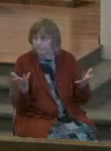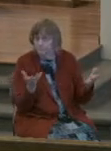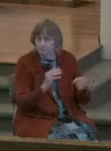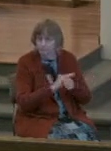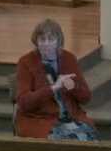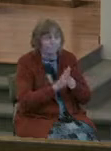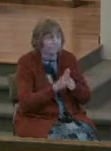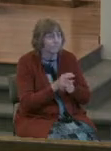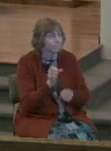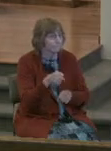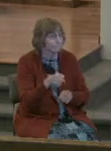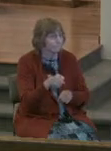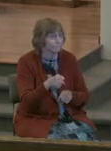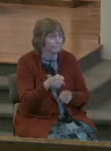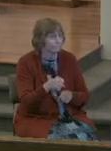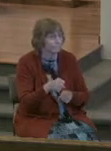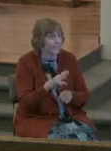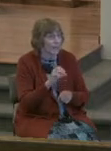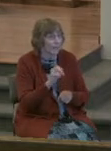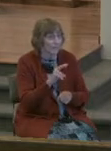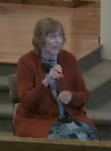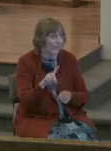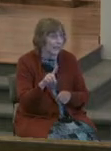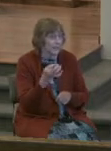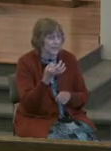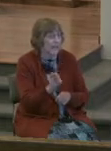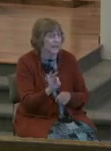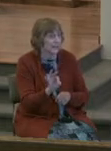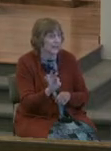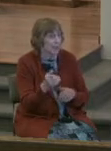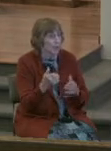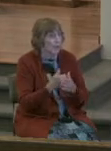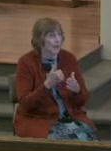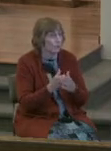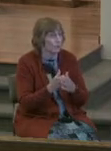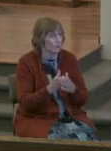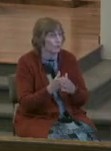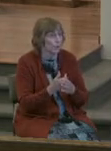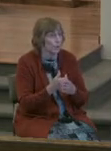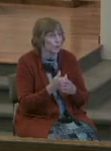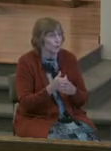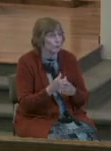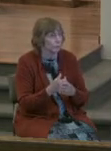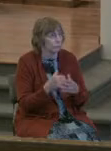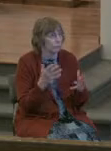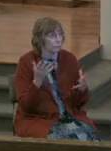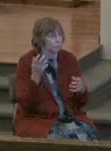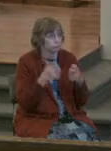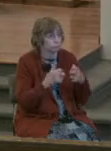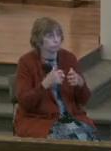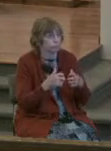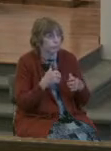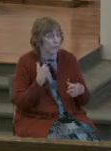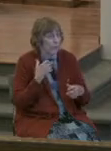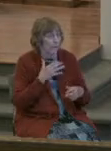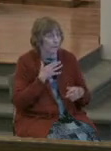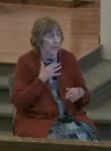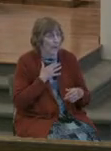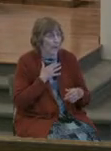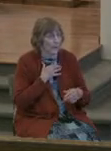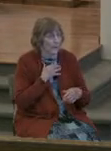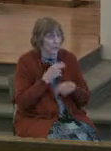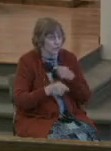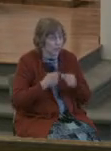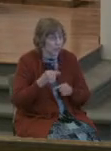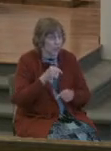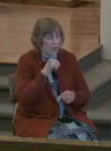The coronavirus, right? COVID-19. We have a new pandemic, something that I know my generation has not dealt with, maybe that my